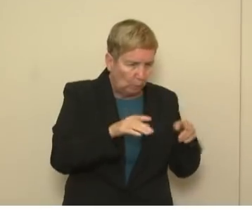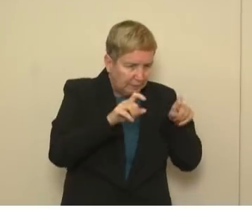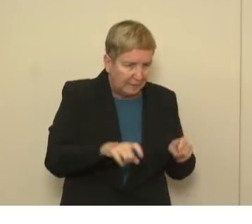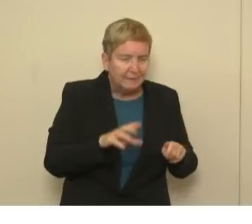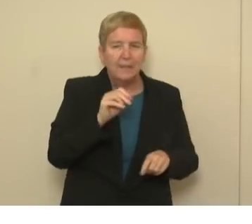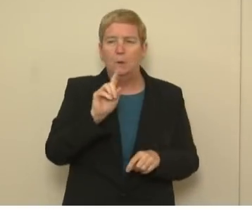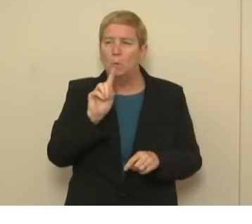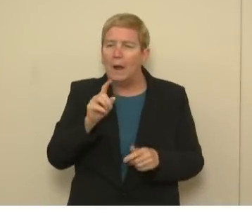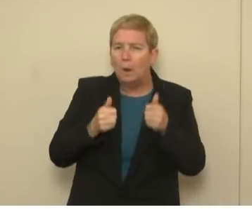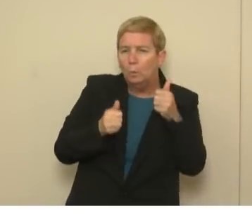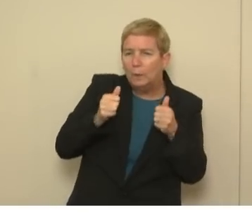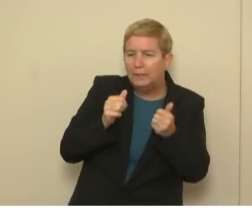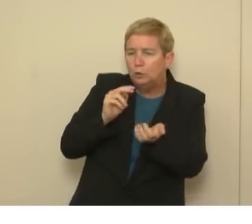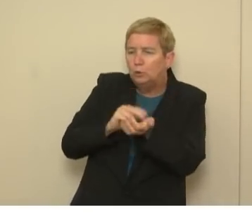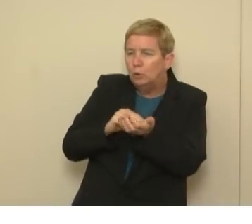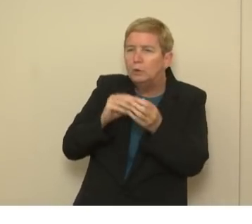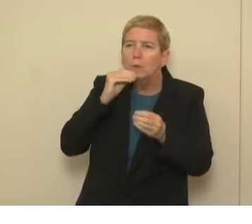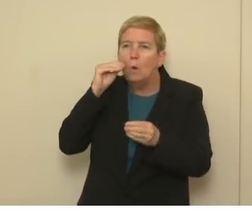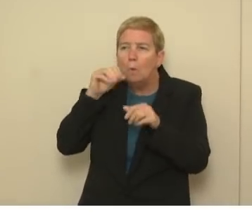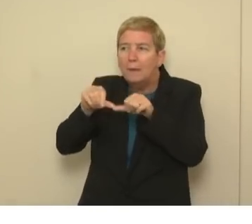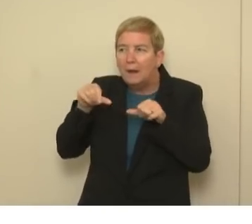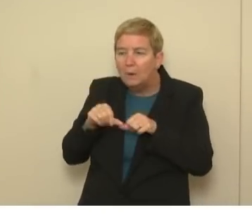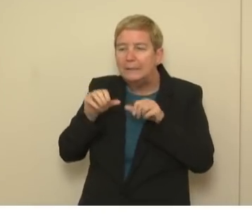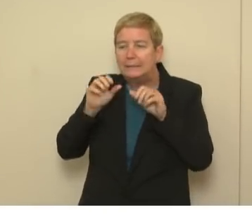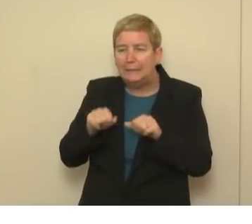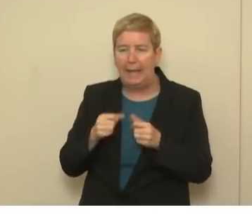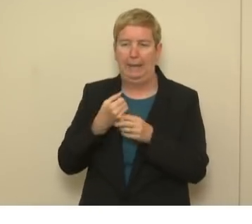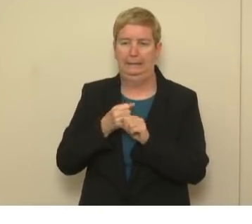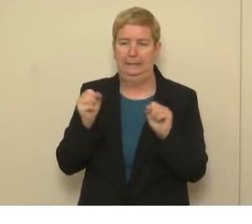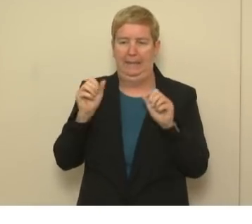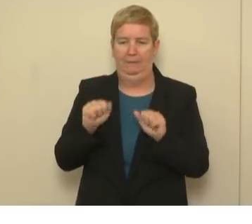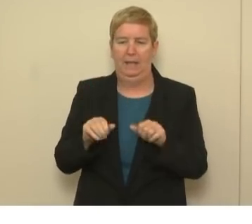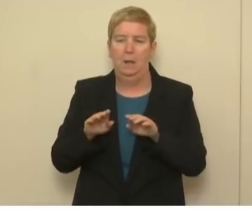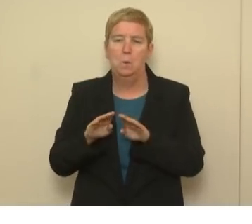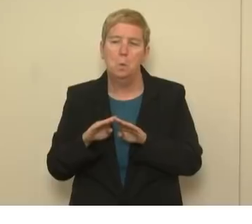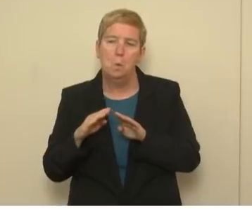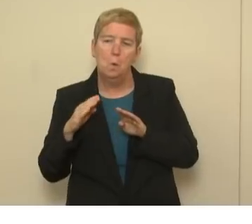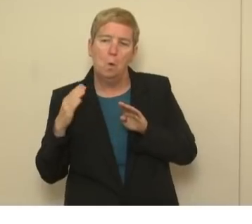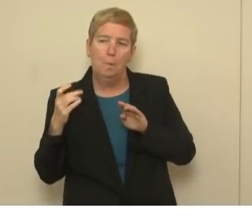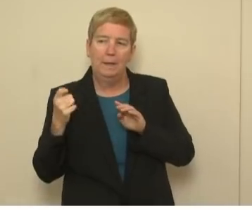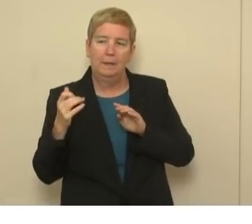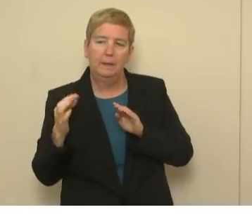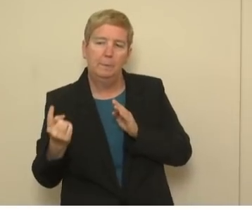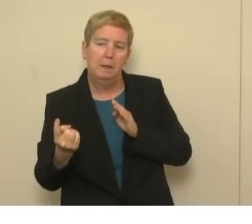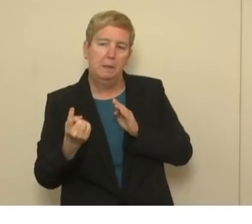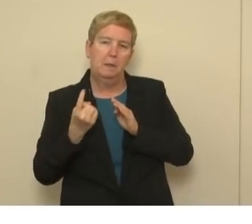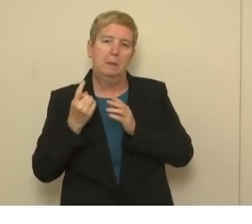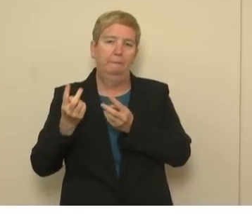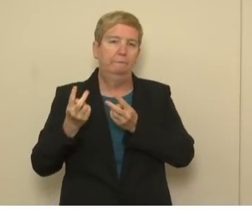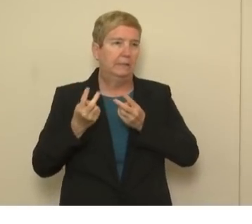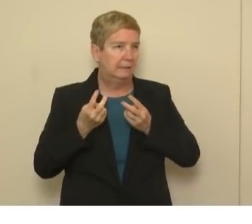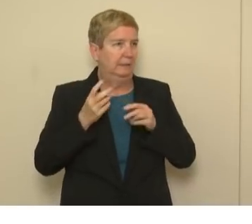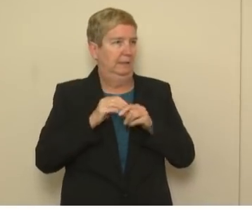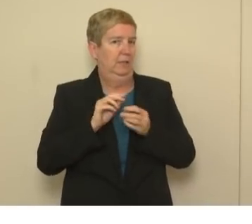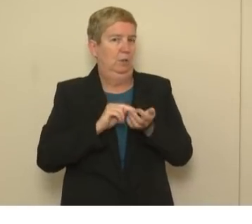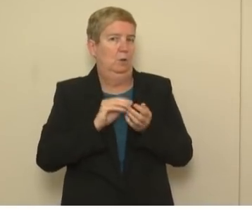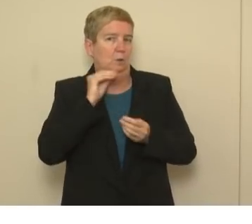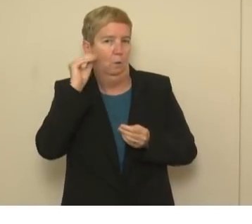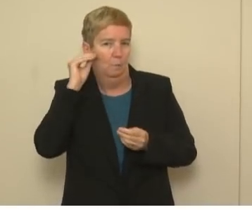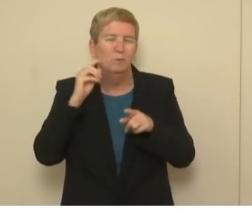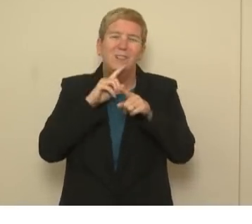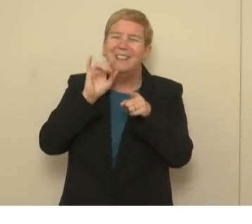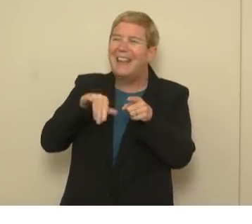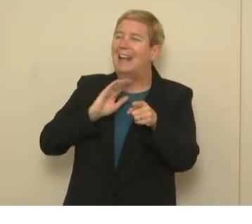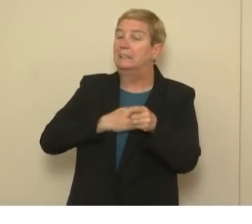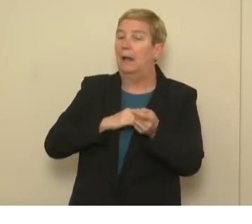which are, as you know, going to start happening very, very soon. But it's a way of keeping our pulse on a weekly basis